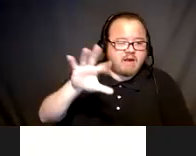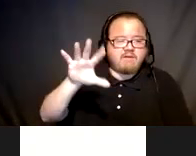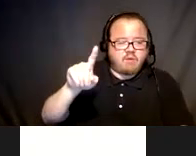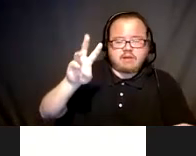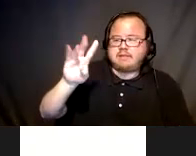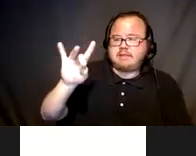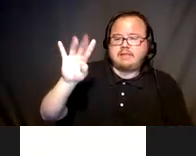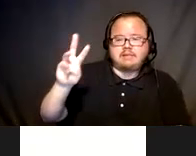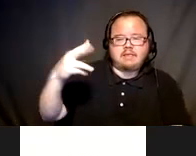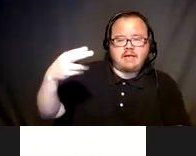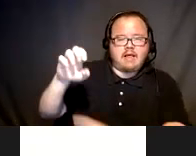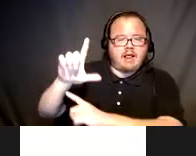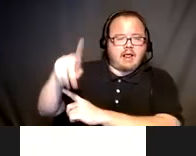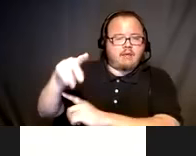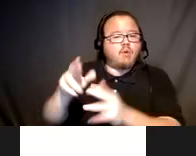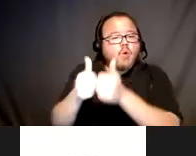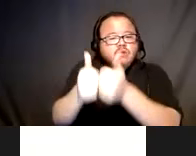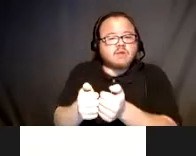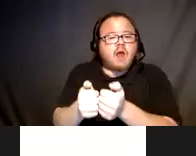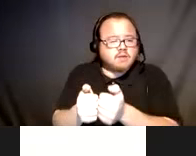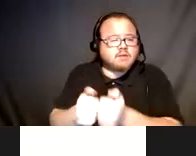951-686-HELP or text the crisis line at